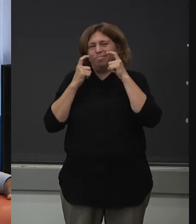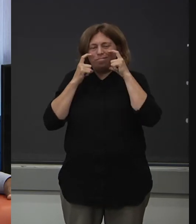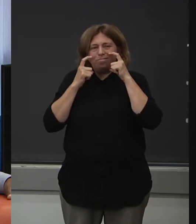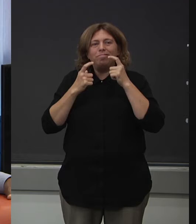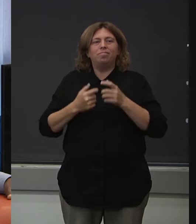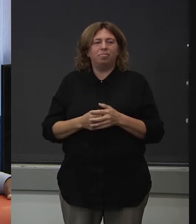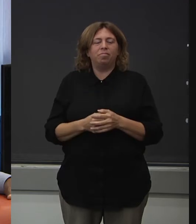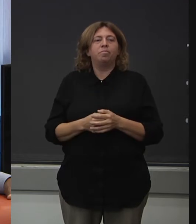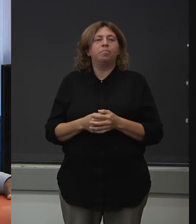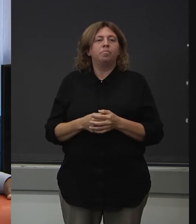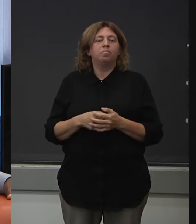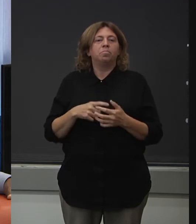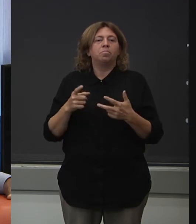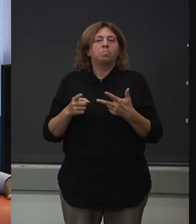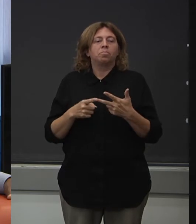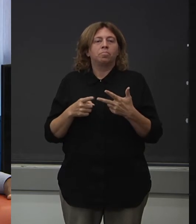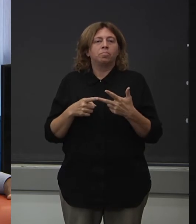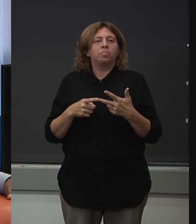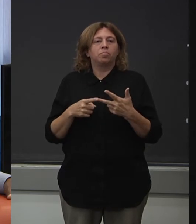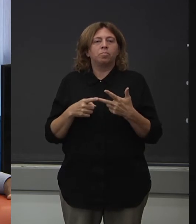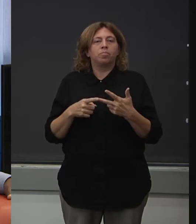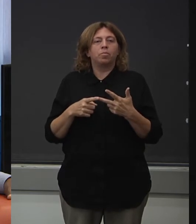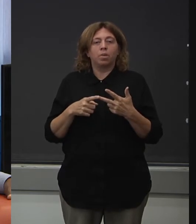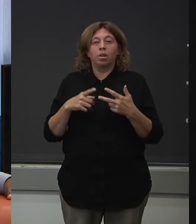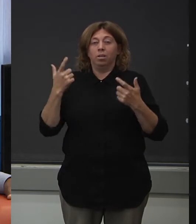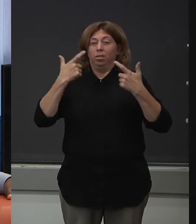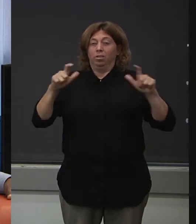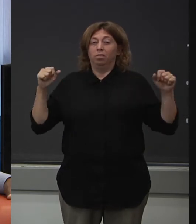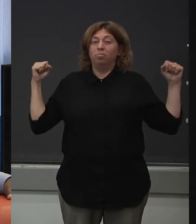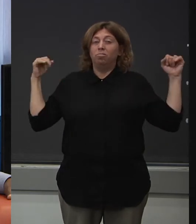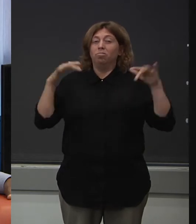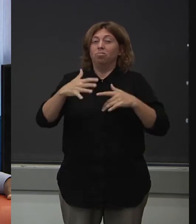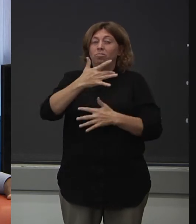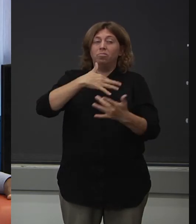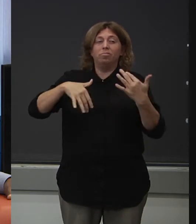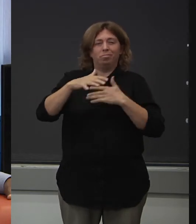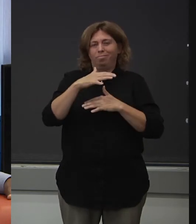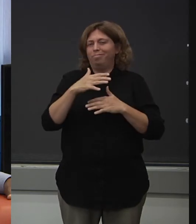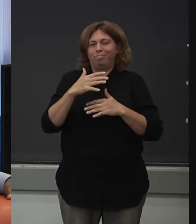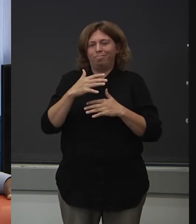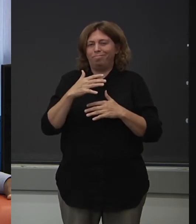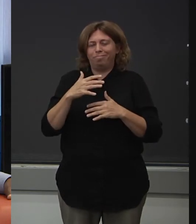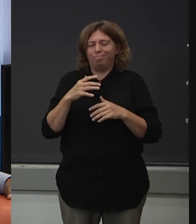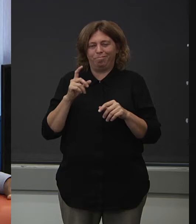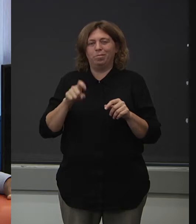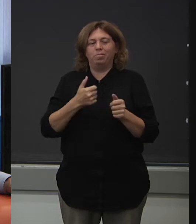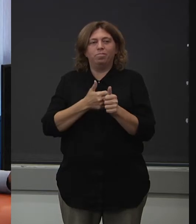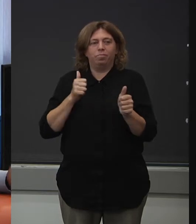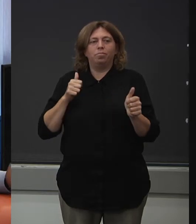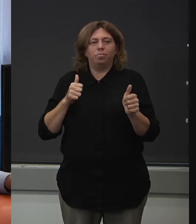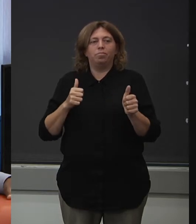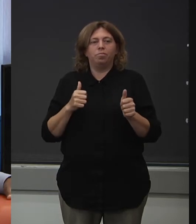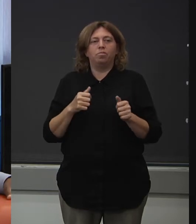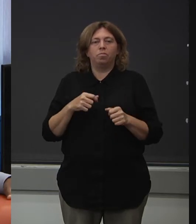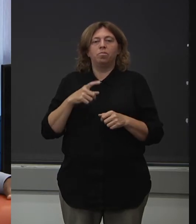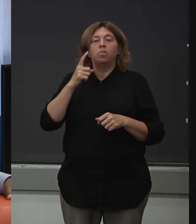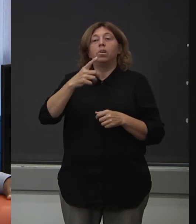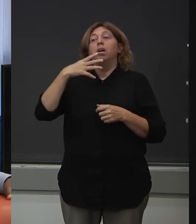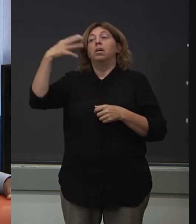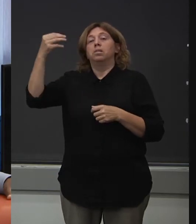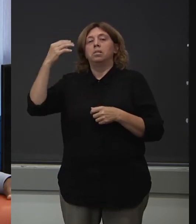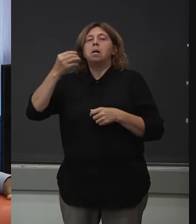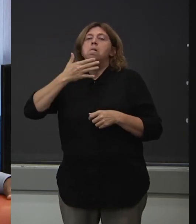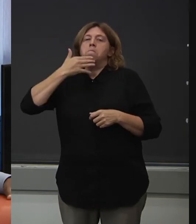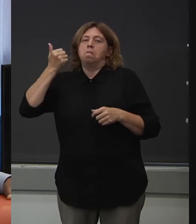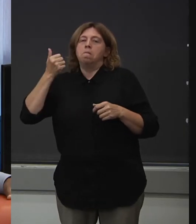avoid large gatherings. Remember, outdoors is better than indoors, and of course,